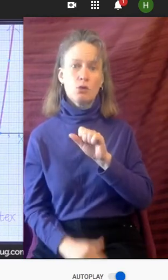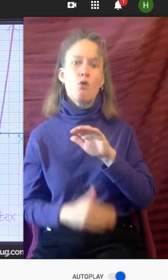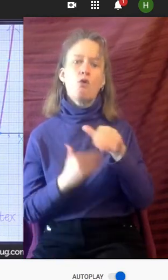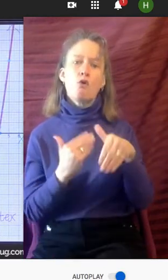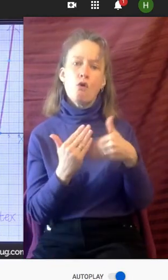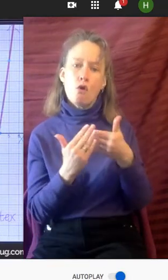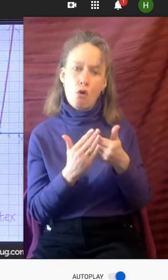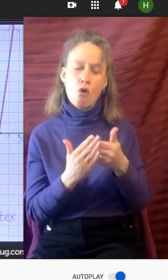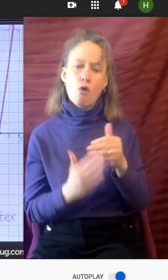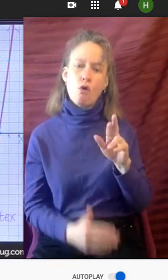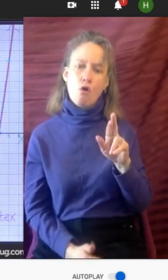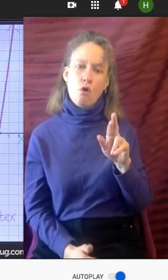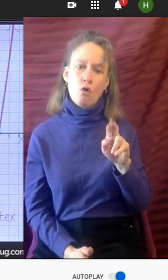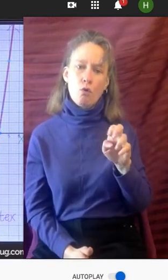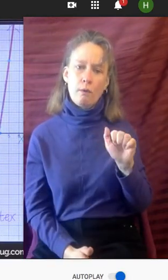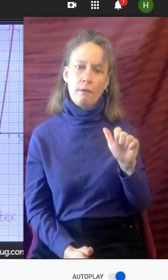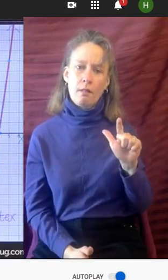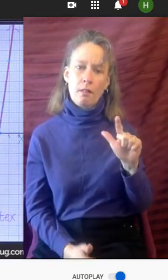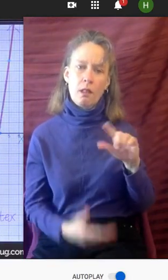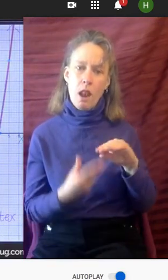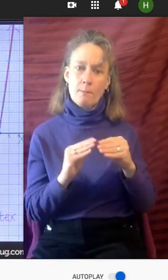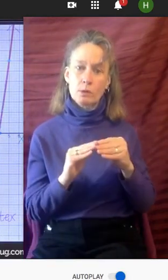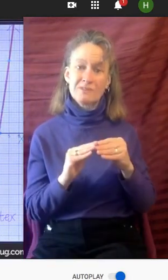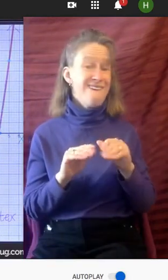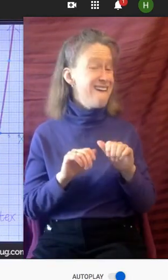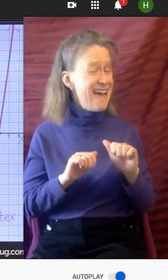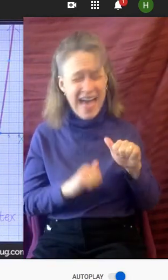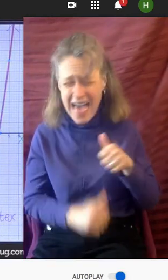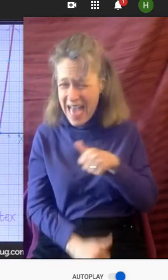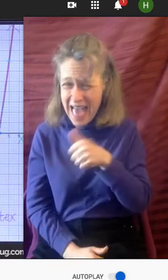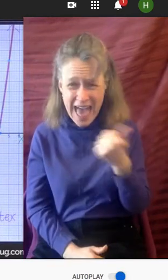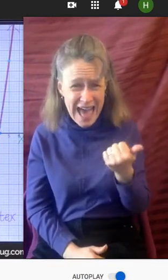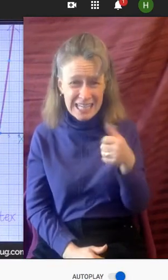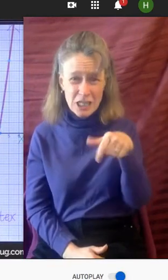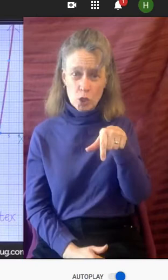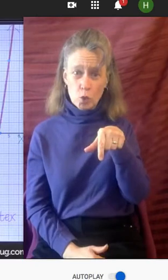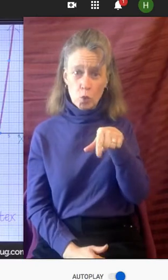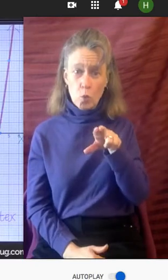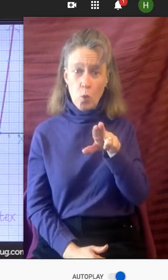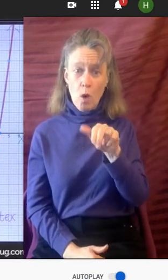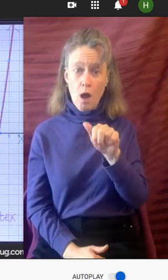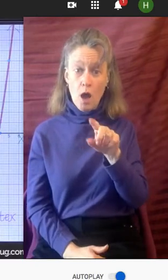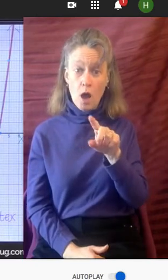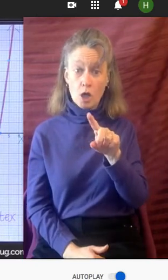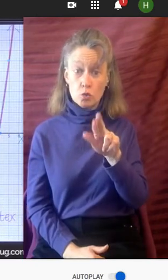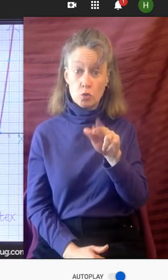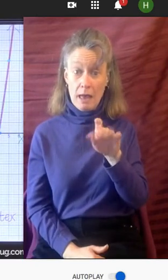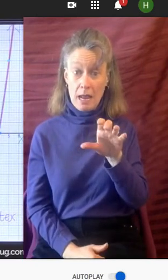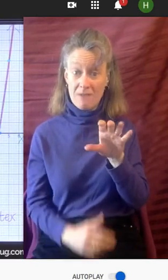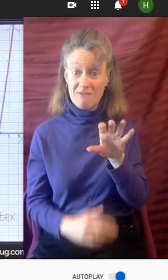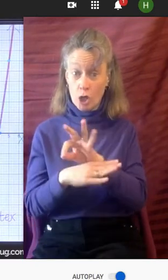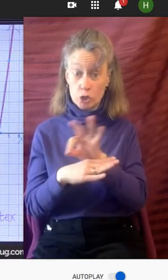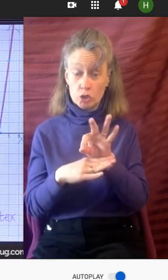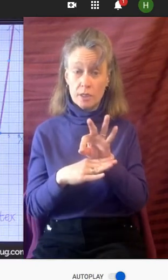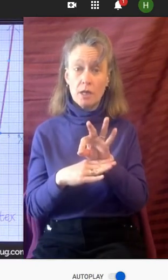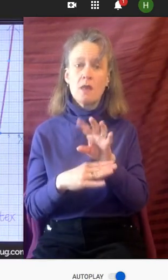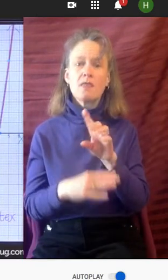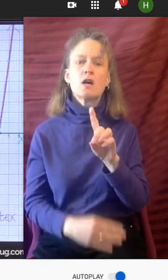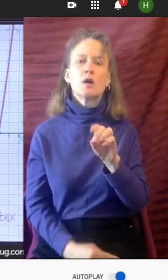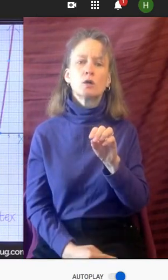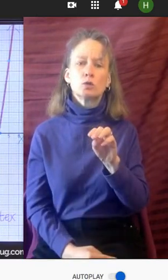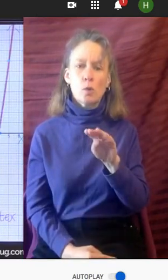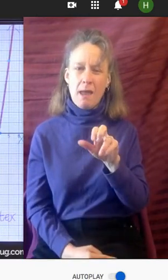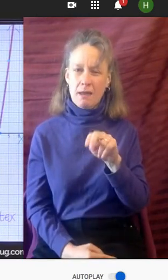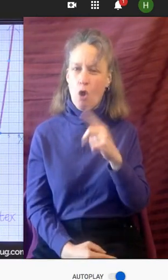for any quadratic function is always x is all real numbers.